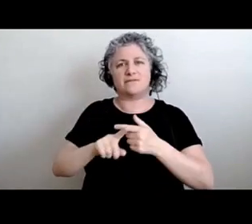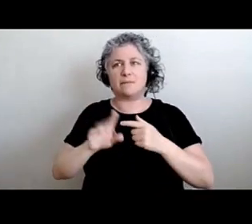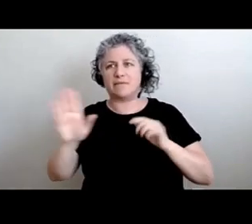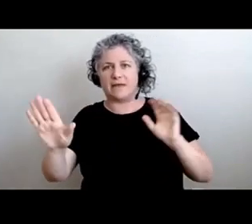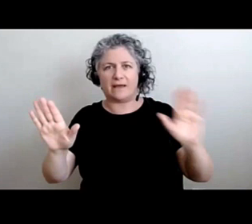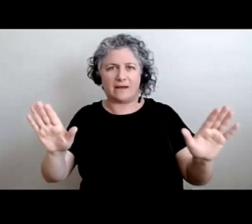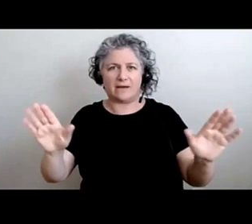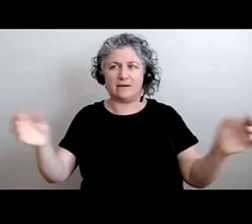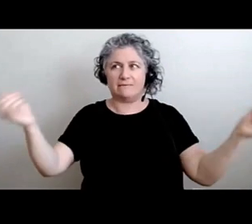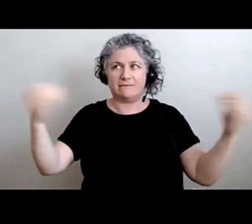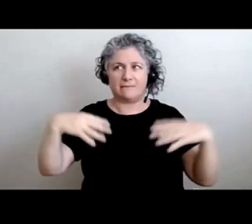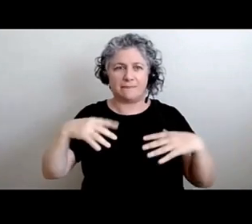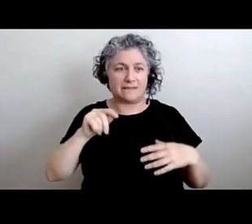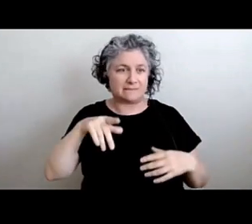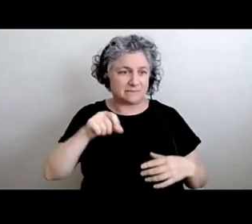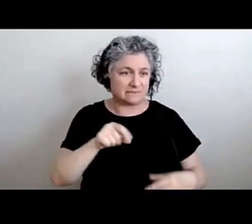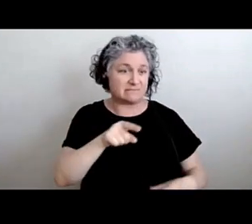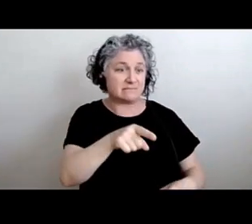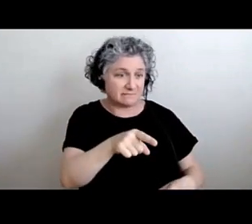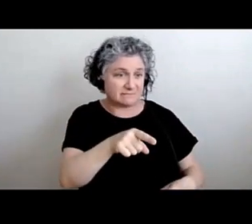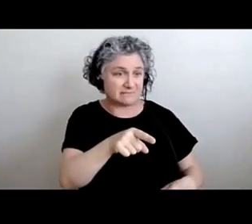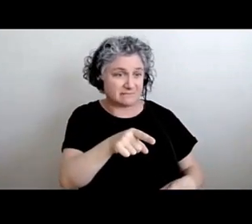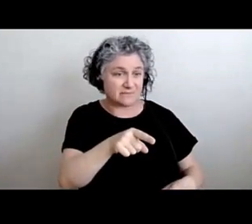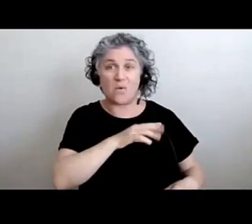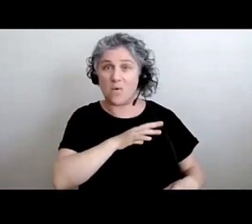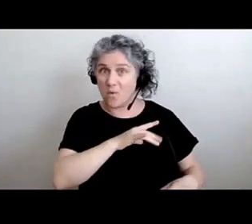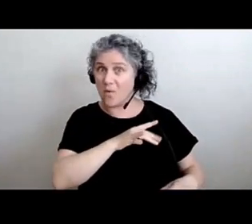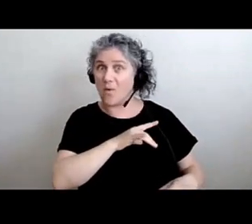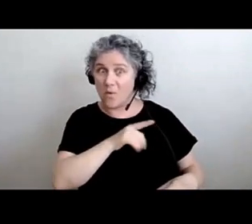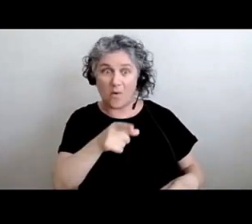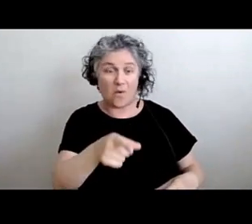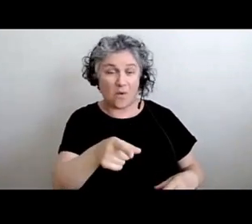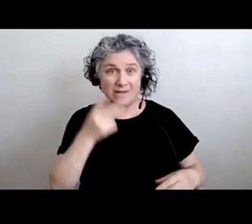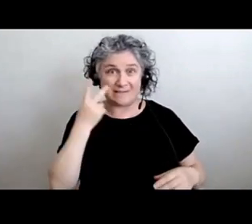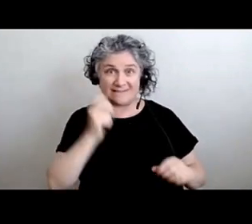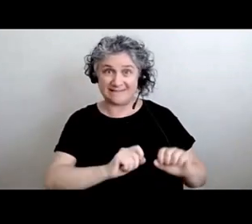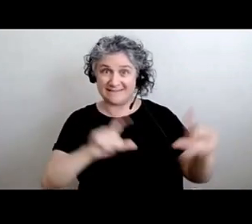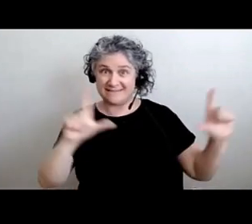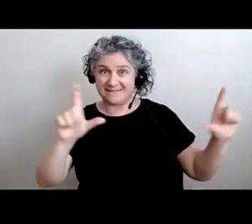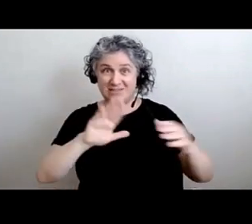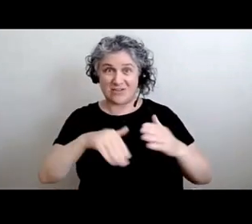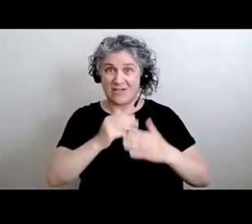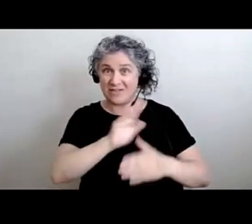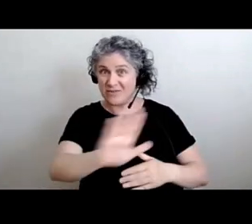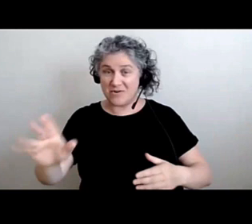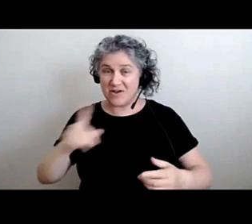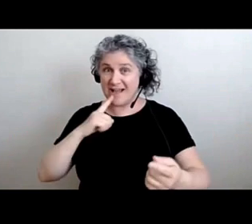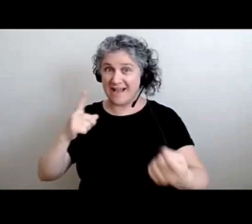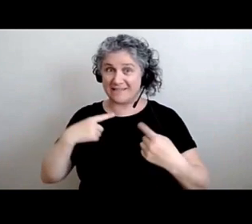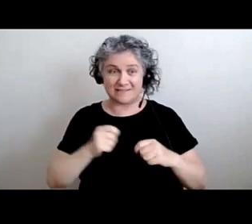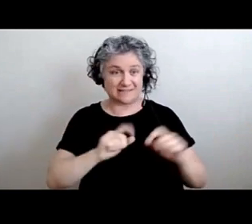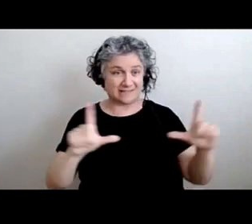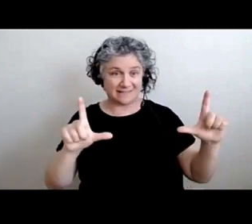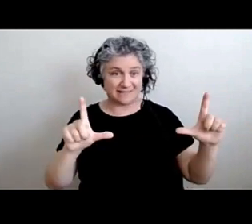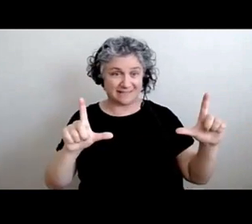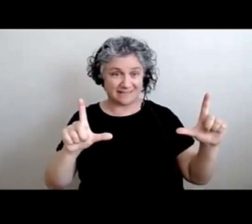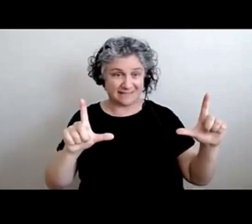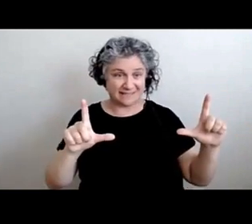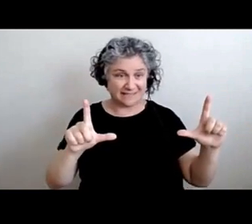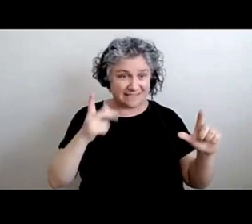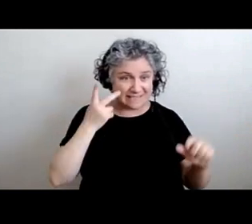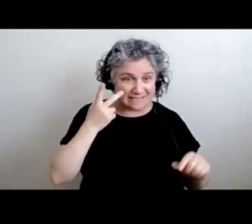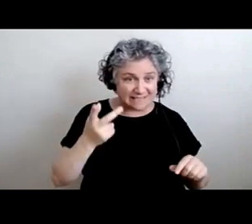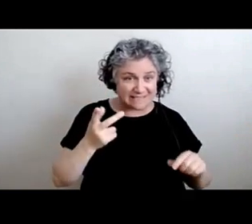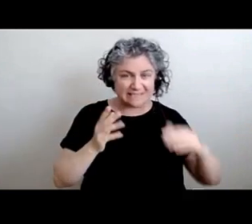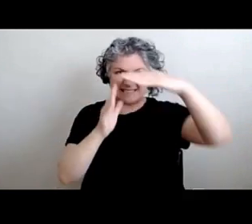is fantastic. If you look at the screen, you will see all the answers coming in. In the top right corner, I can see 25